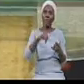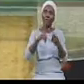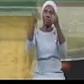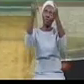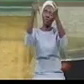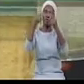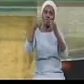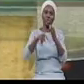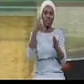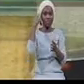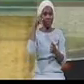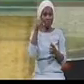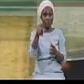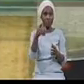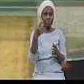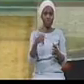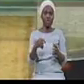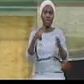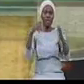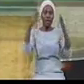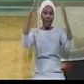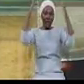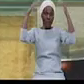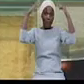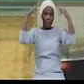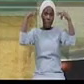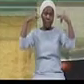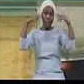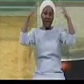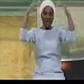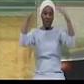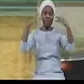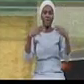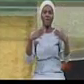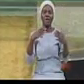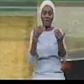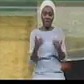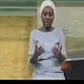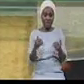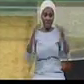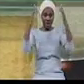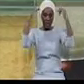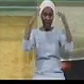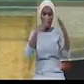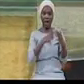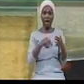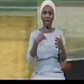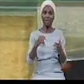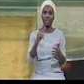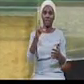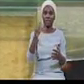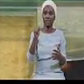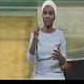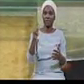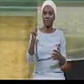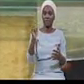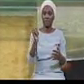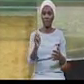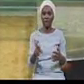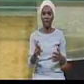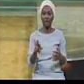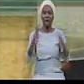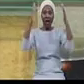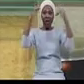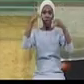for you the rain, the former rain, and the latter rain in the first month.